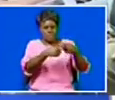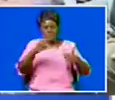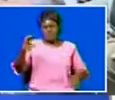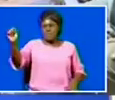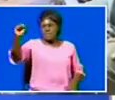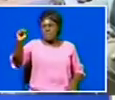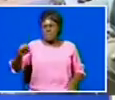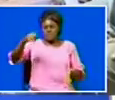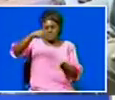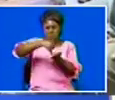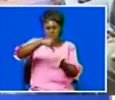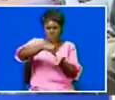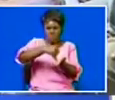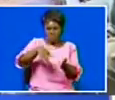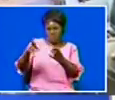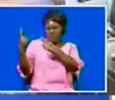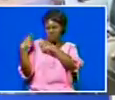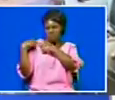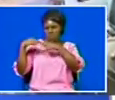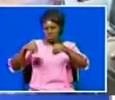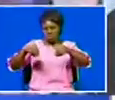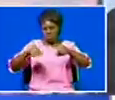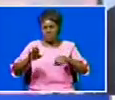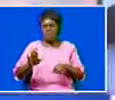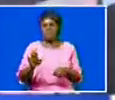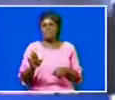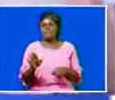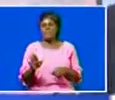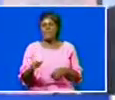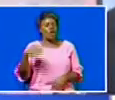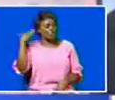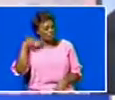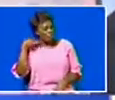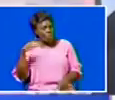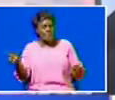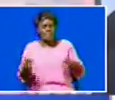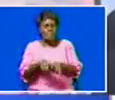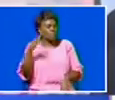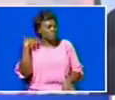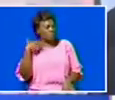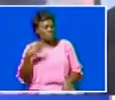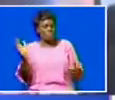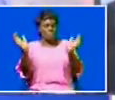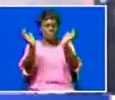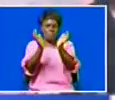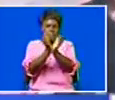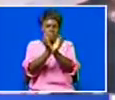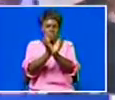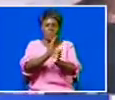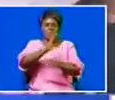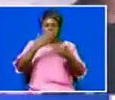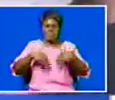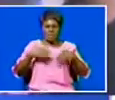Adan Mohammed, under whose docket quality of import lies. Thief is a thief. Arrest the people, lock them